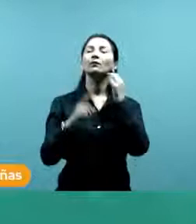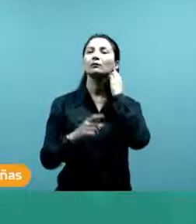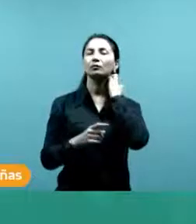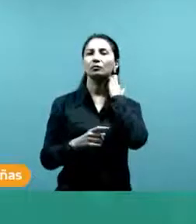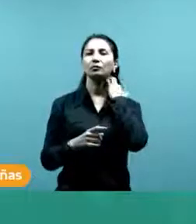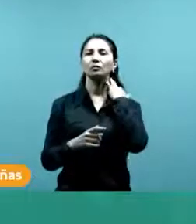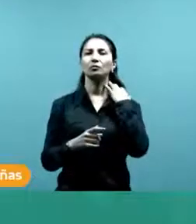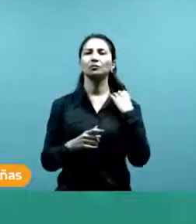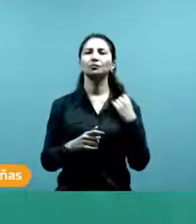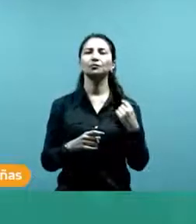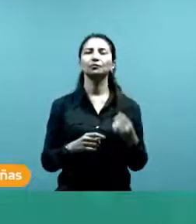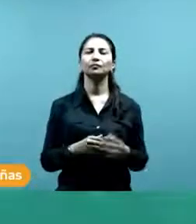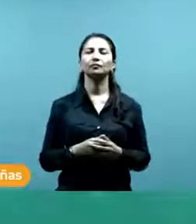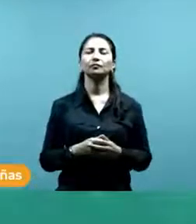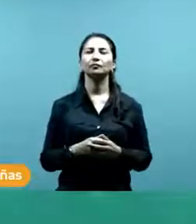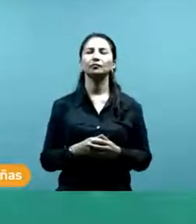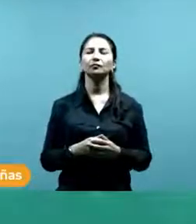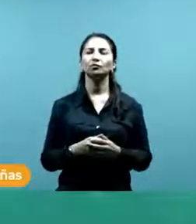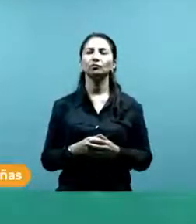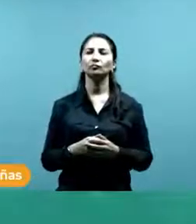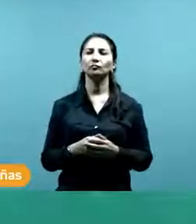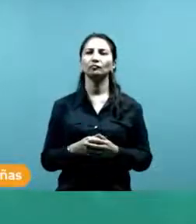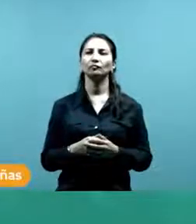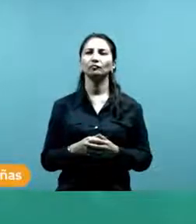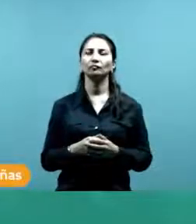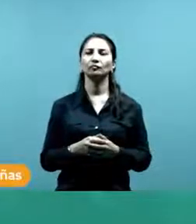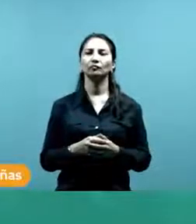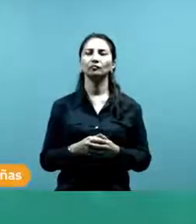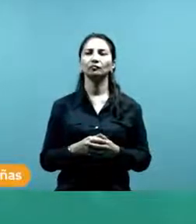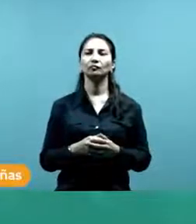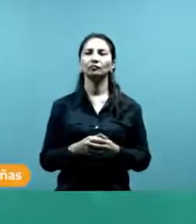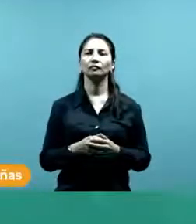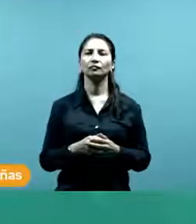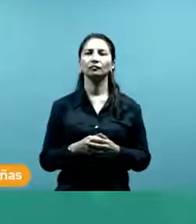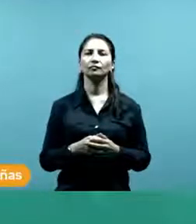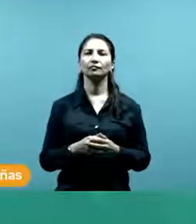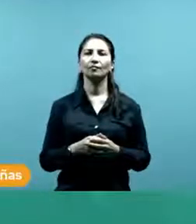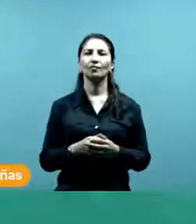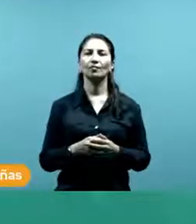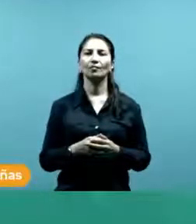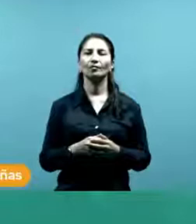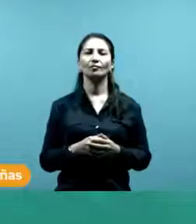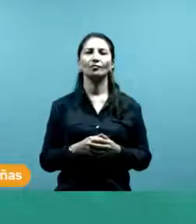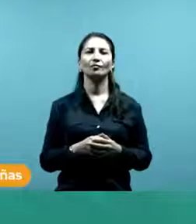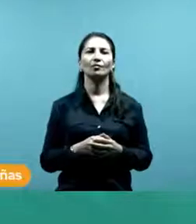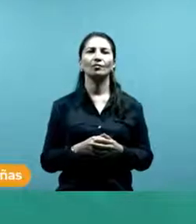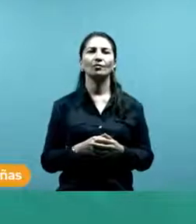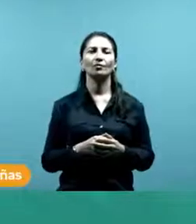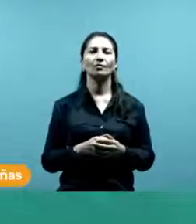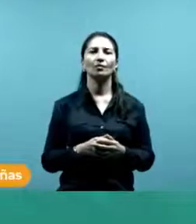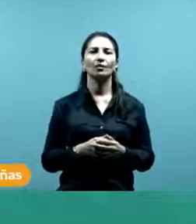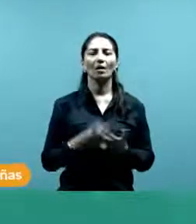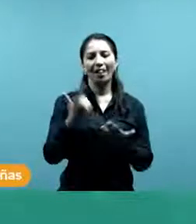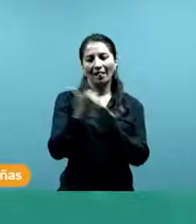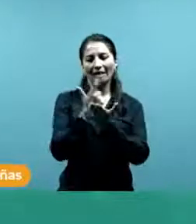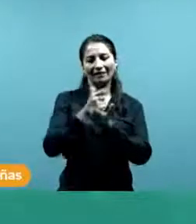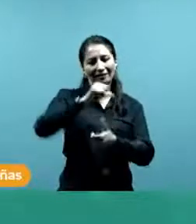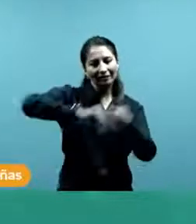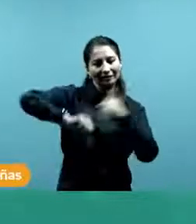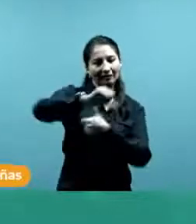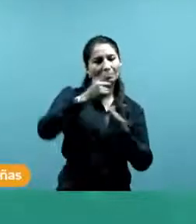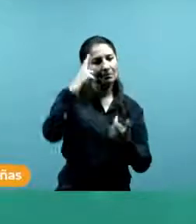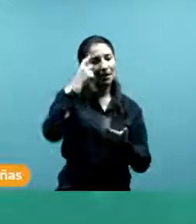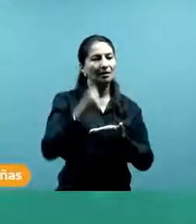same money that they raised for us, so that you can help educating these